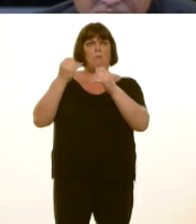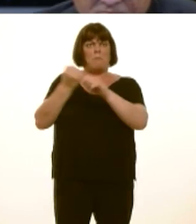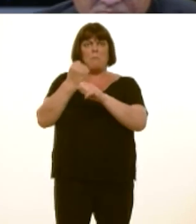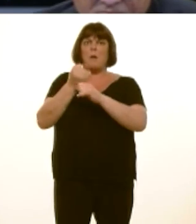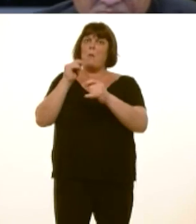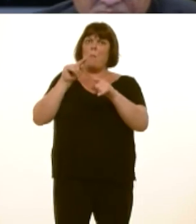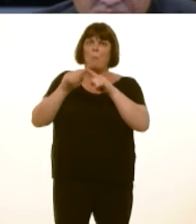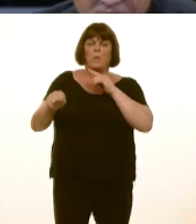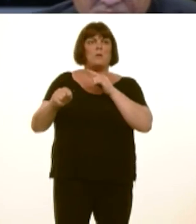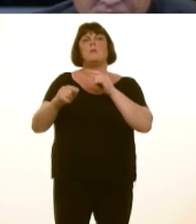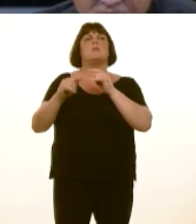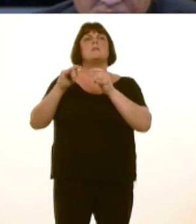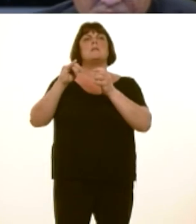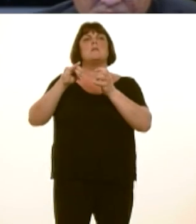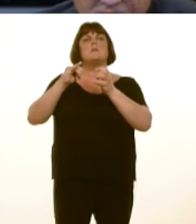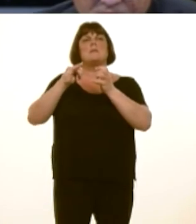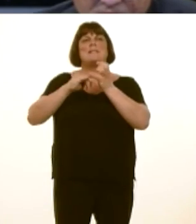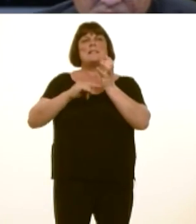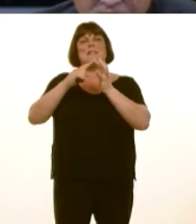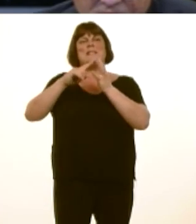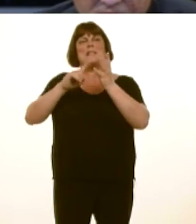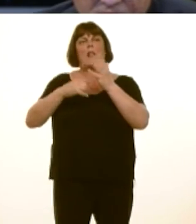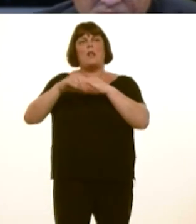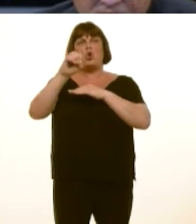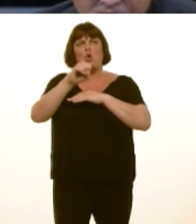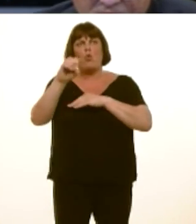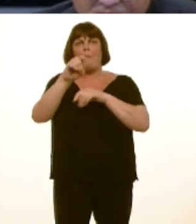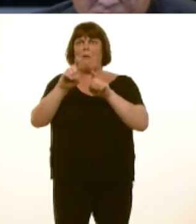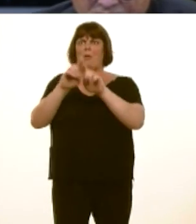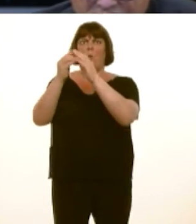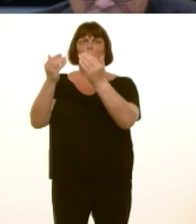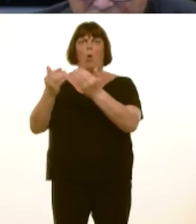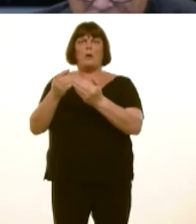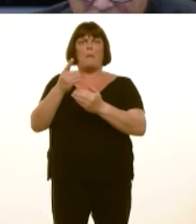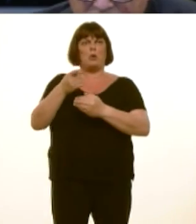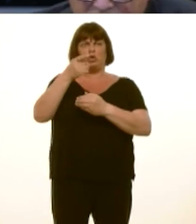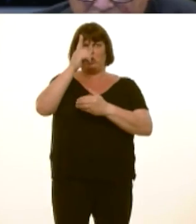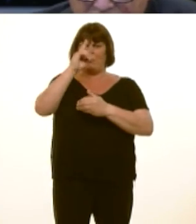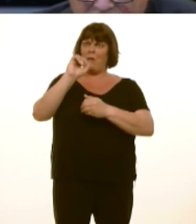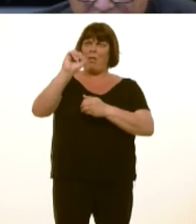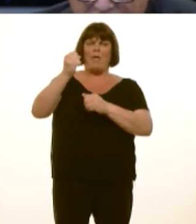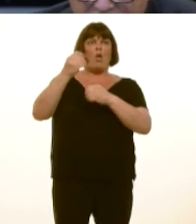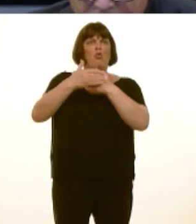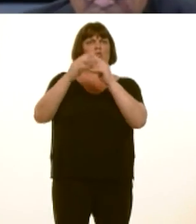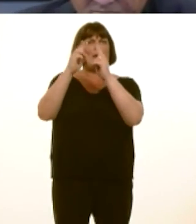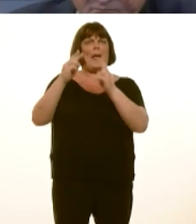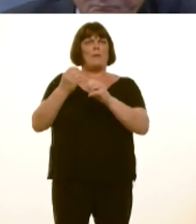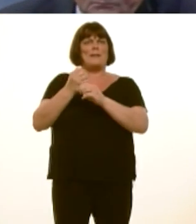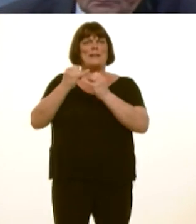of steel in the entire world. Yet since 1990, Germany have decreased their greenhouse gas emissions